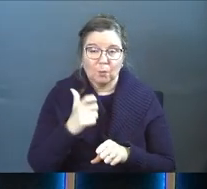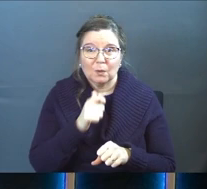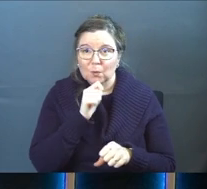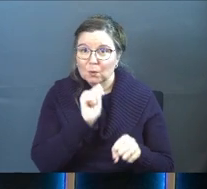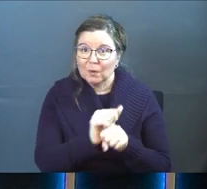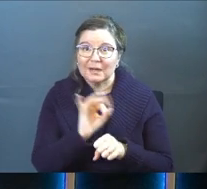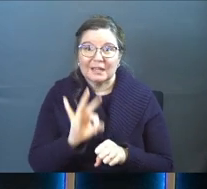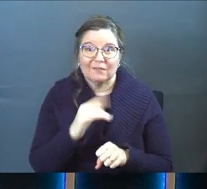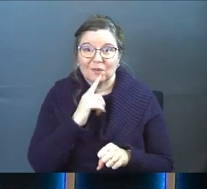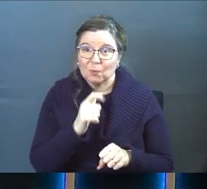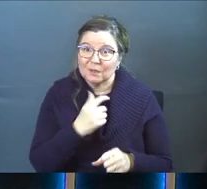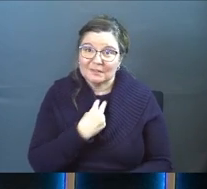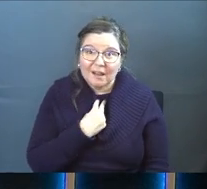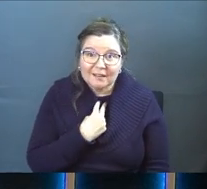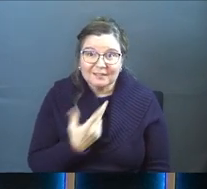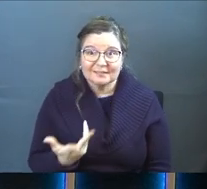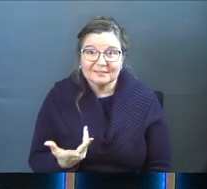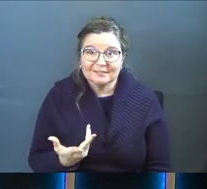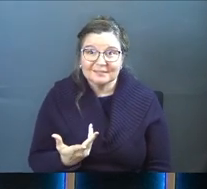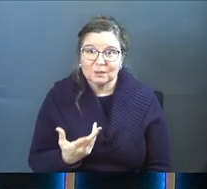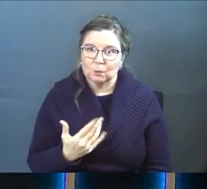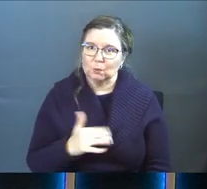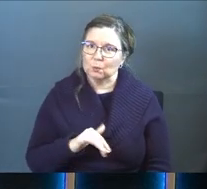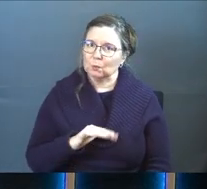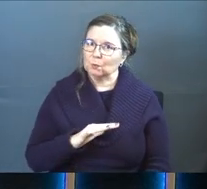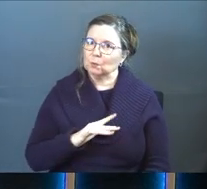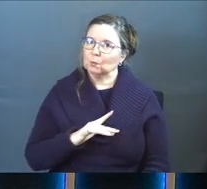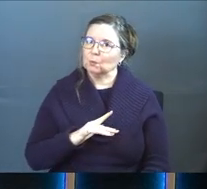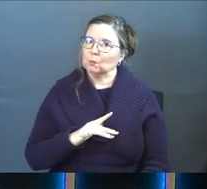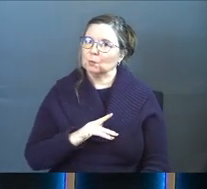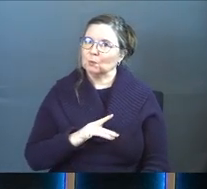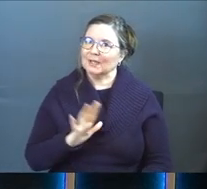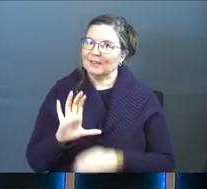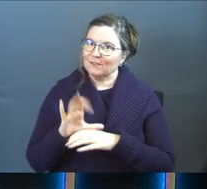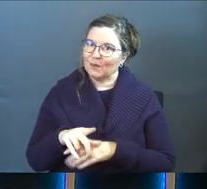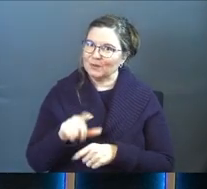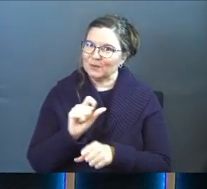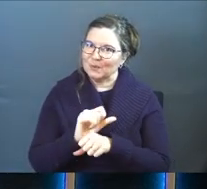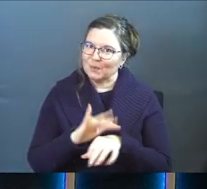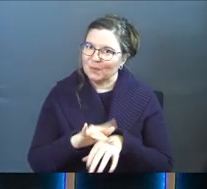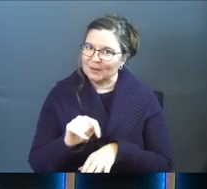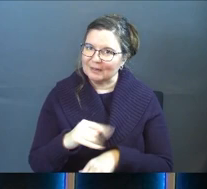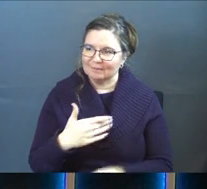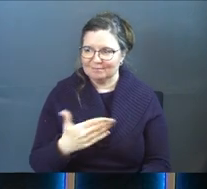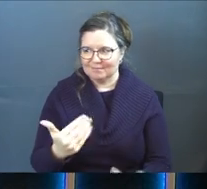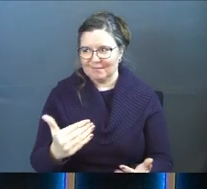wouldn't work on it if we weren't stuck. Ooh, somebody say an amen to that. Come on.